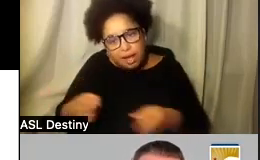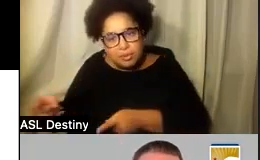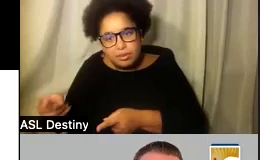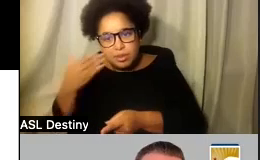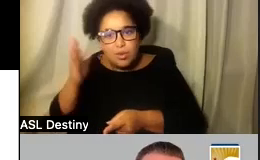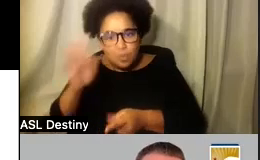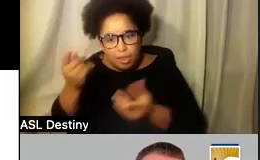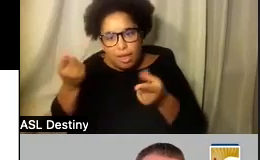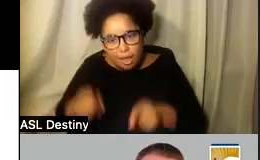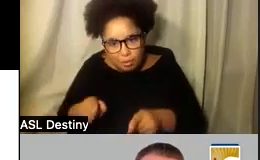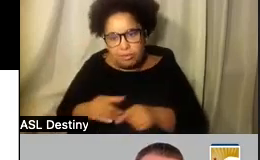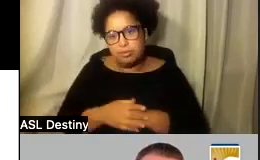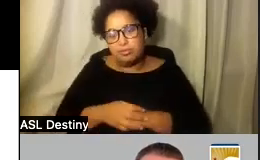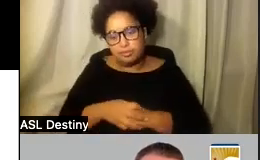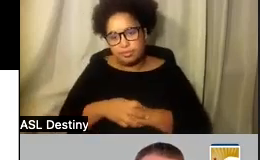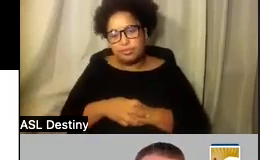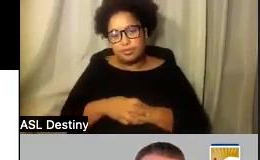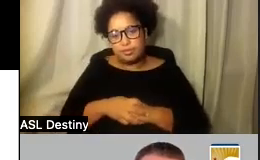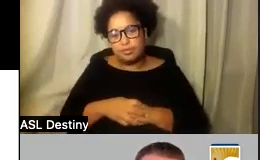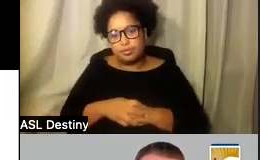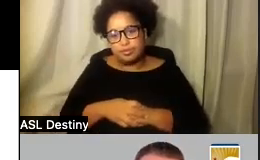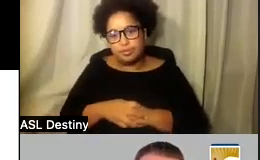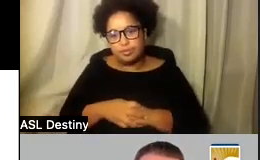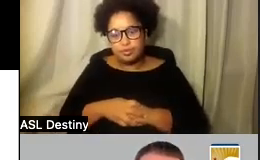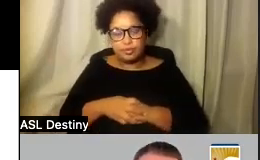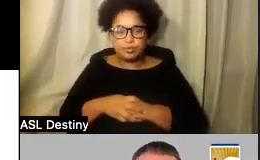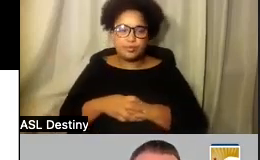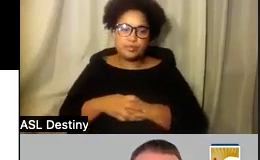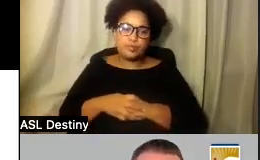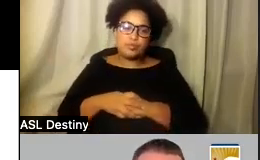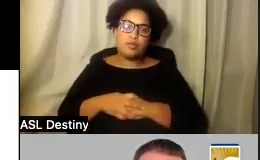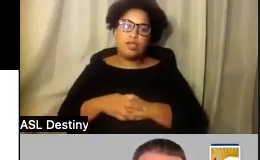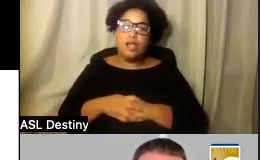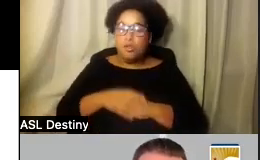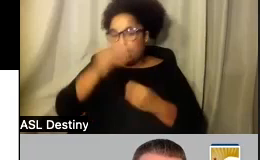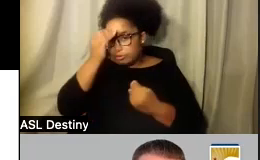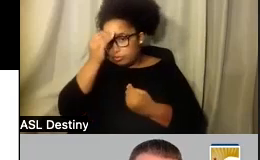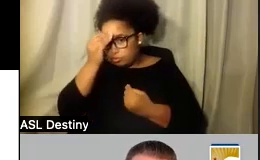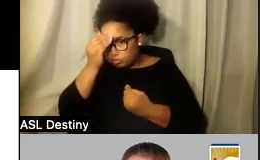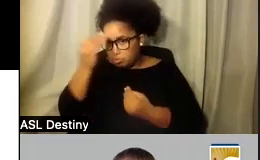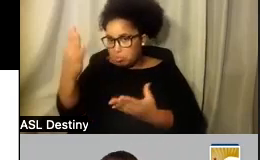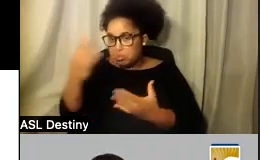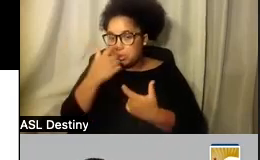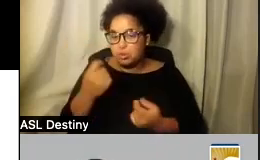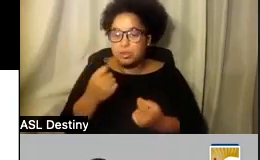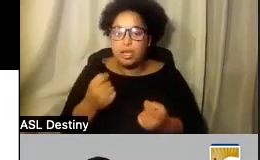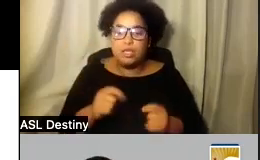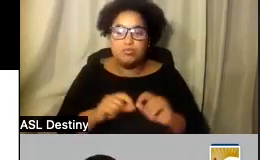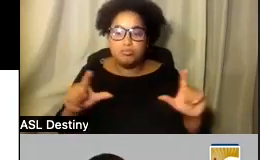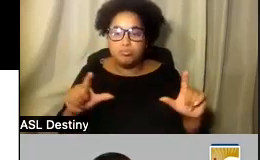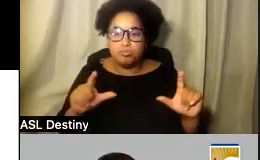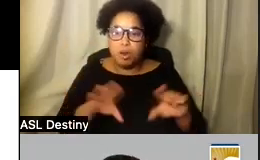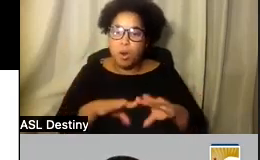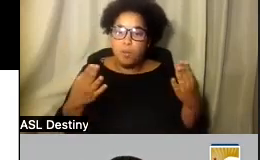it's going to happen. The notice of interest period remains open on our website. If you can go